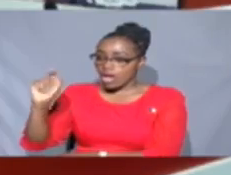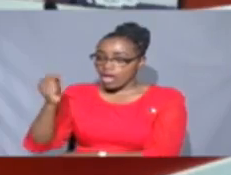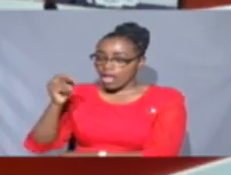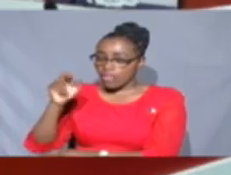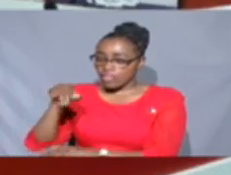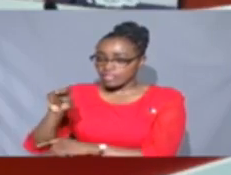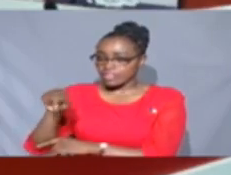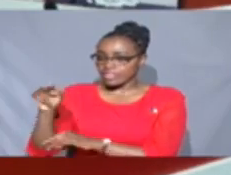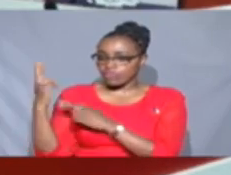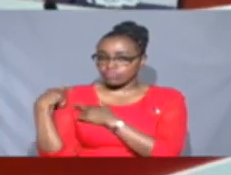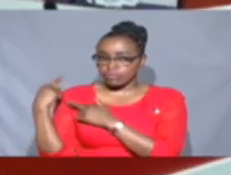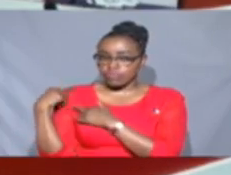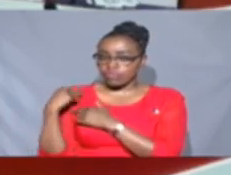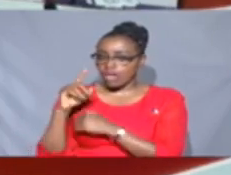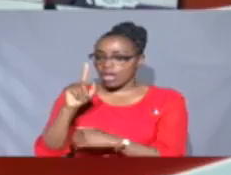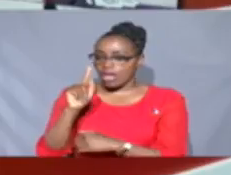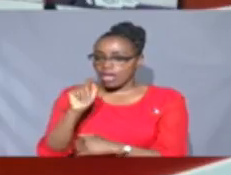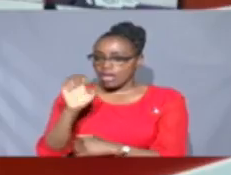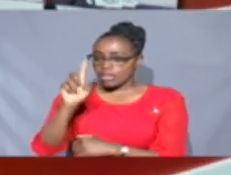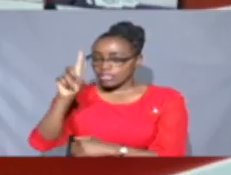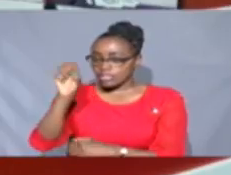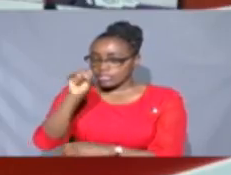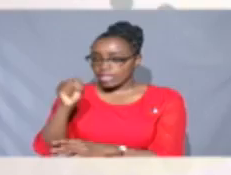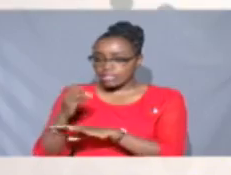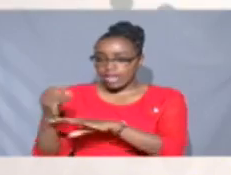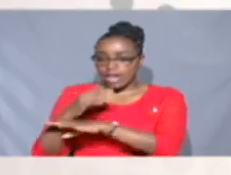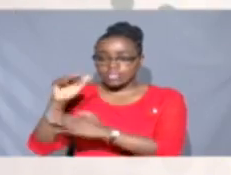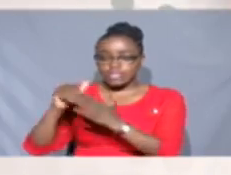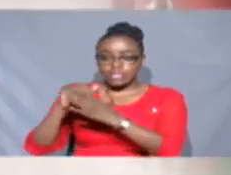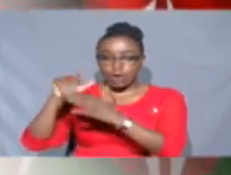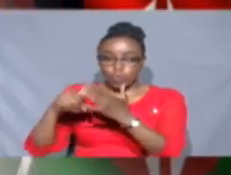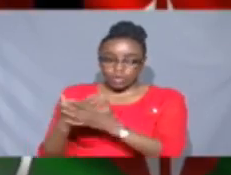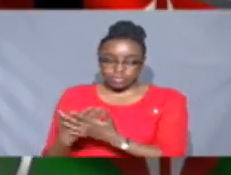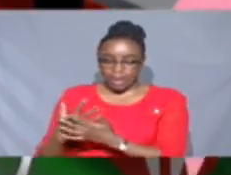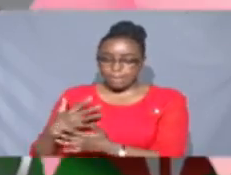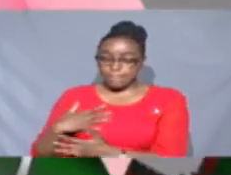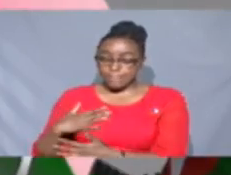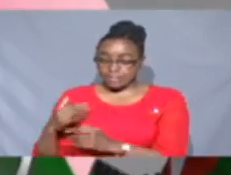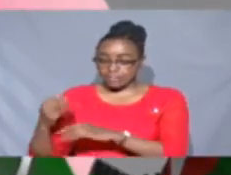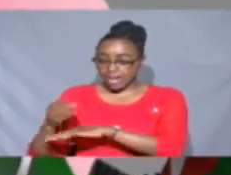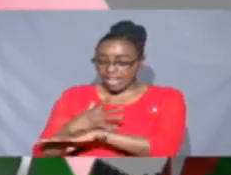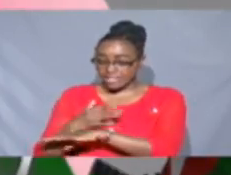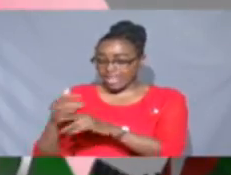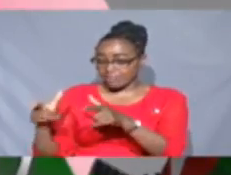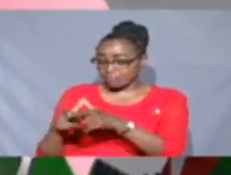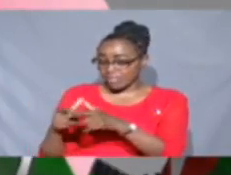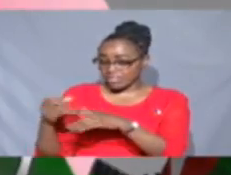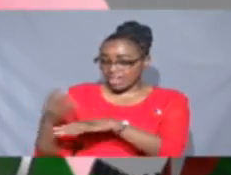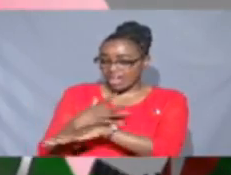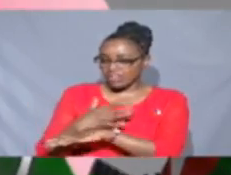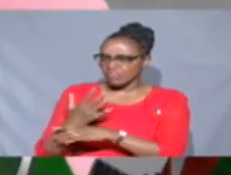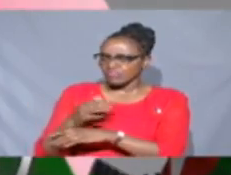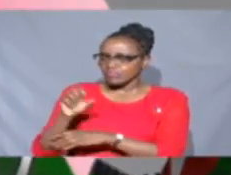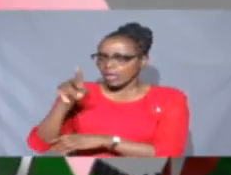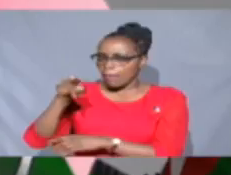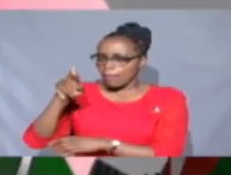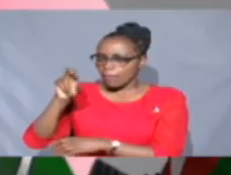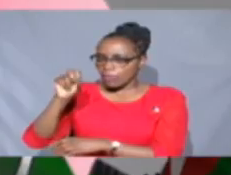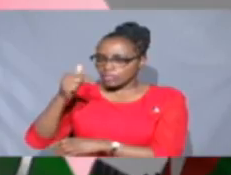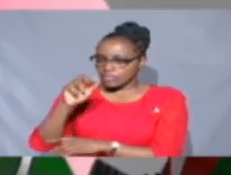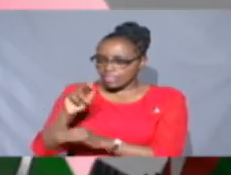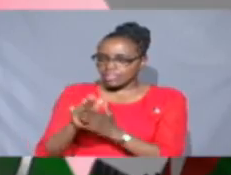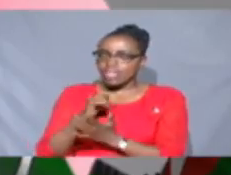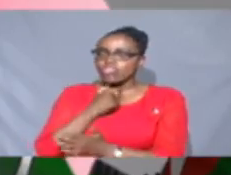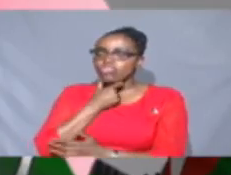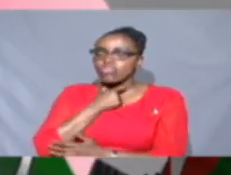head oncologist at the Texas Cancer Center, are breast cancer, cervical cancer, prostate cancer, throat